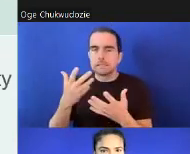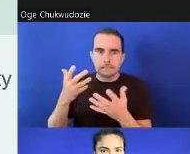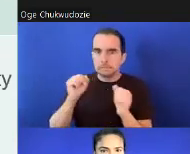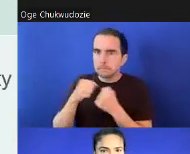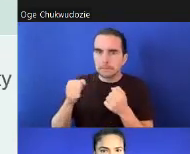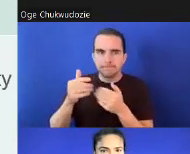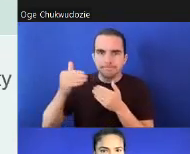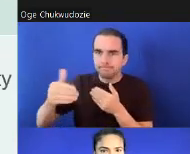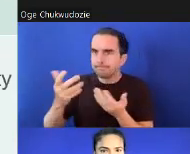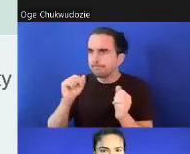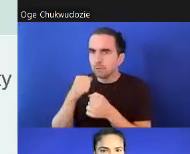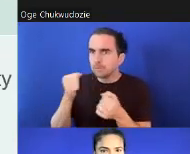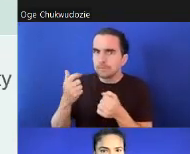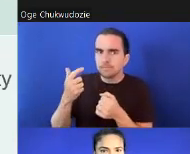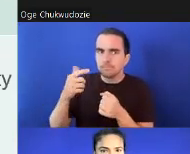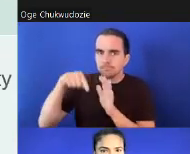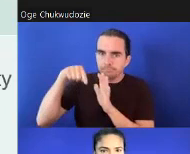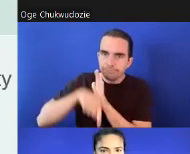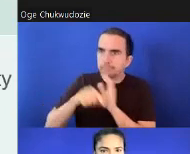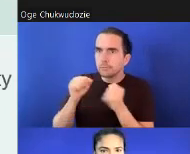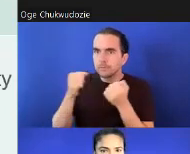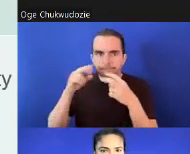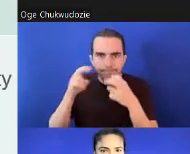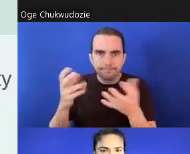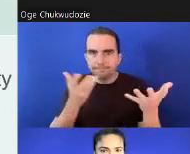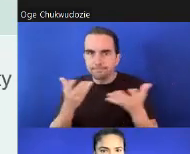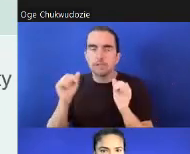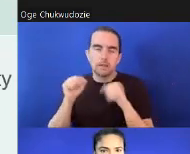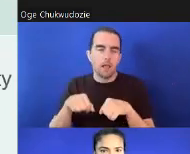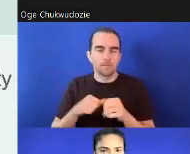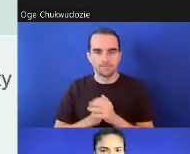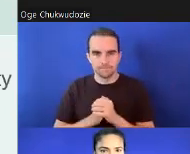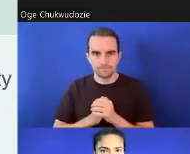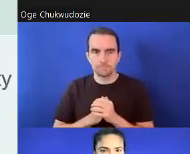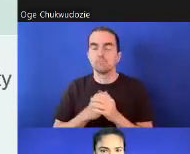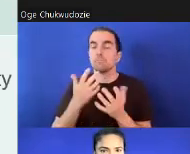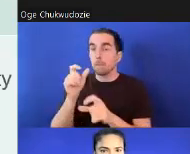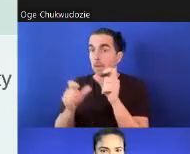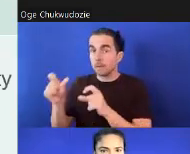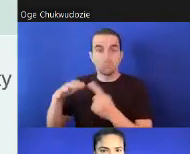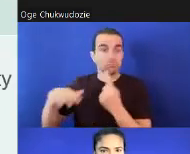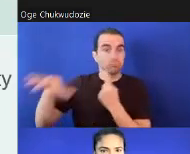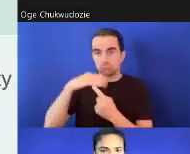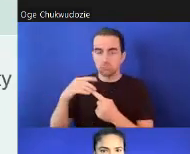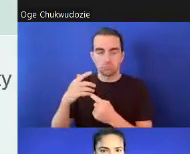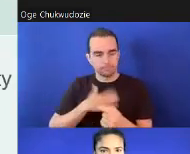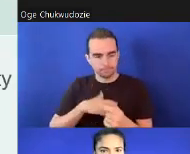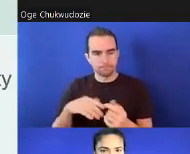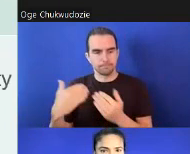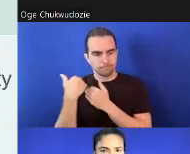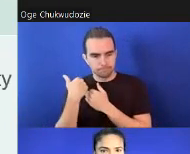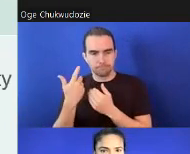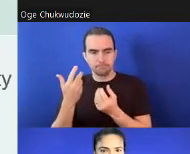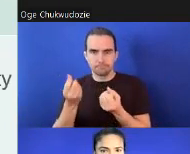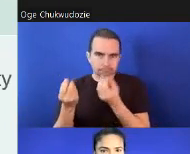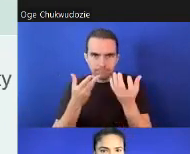in the community who are responsible for managing feedback and complaints. They're readily in the community. Complaints can be in